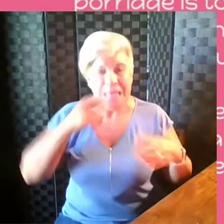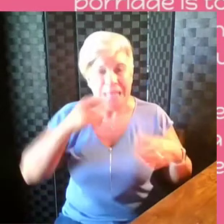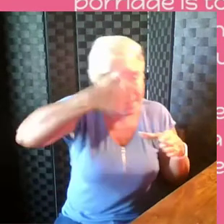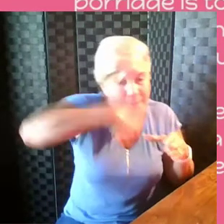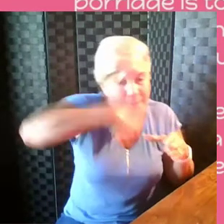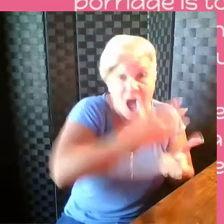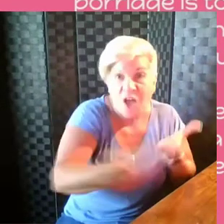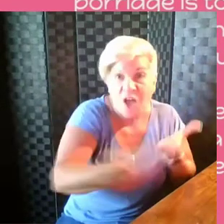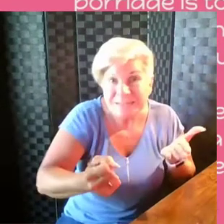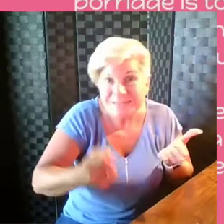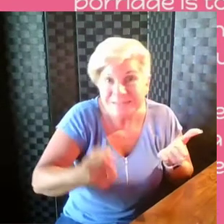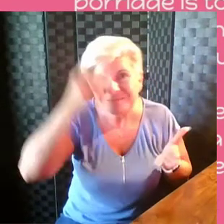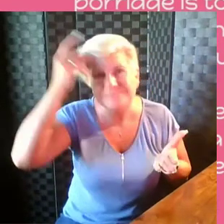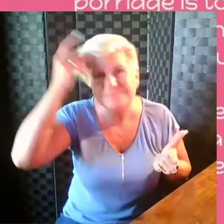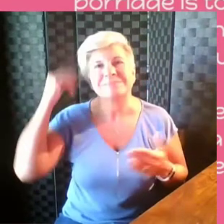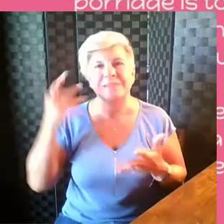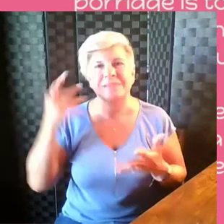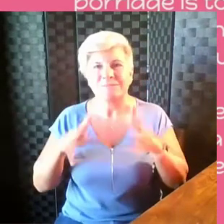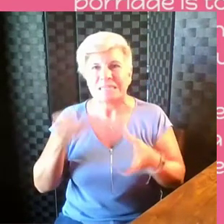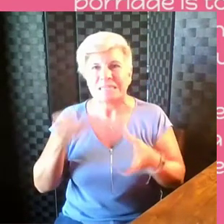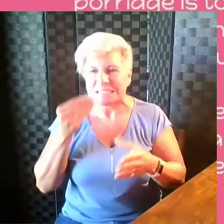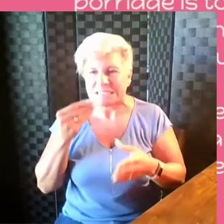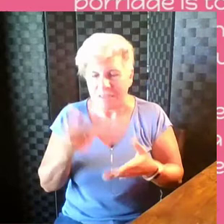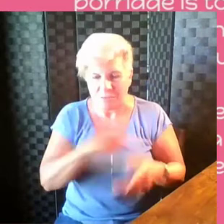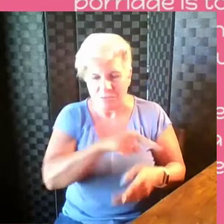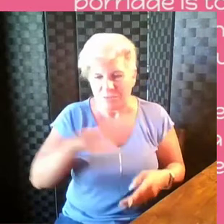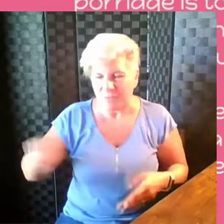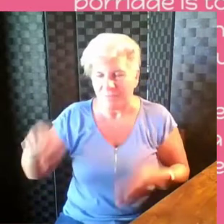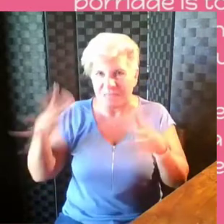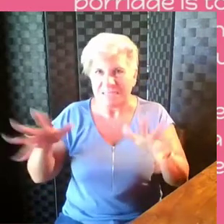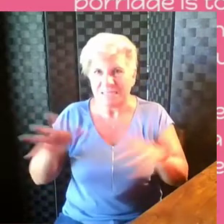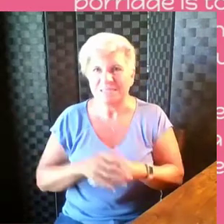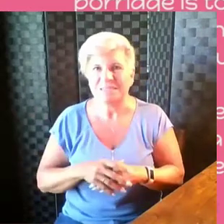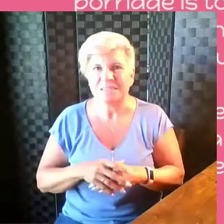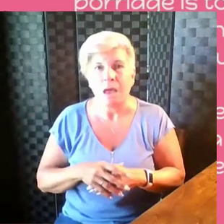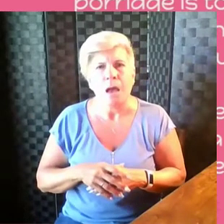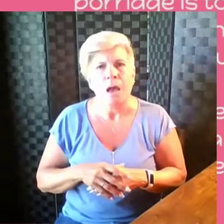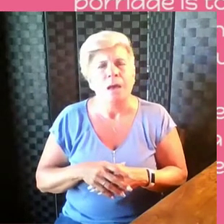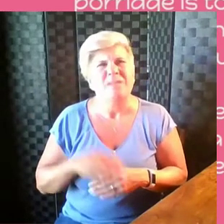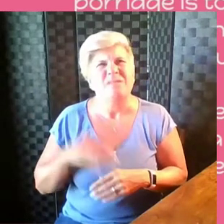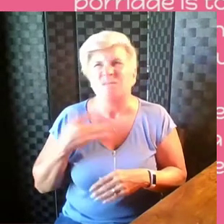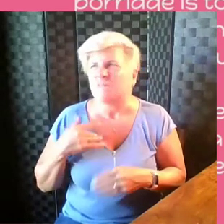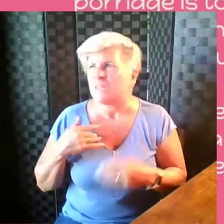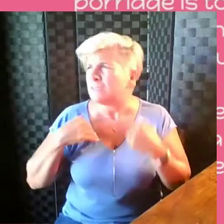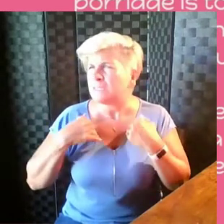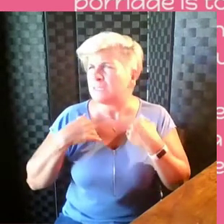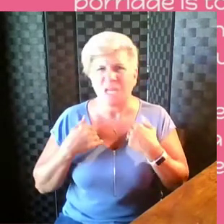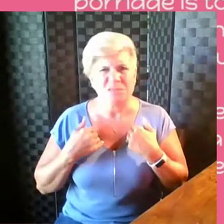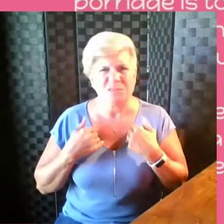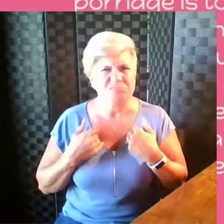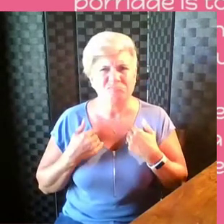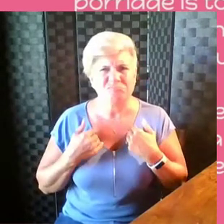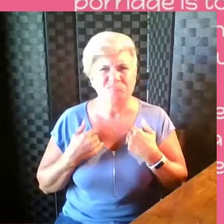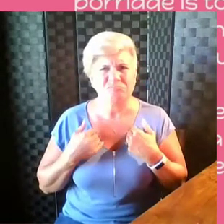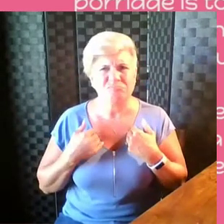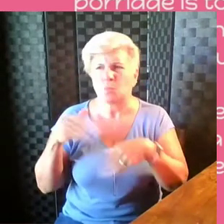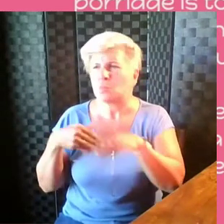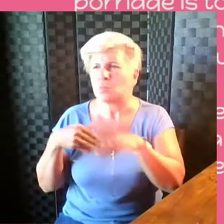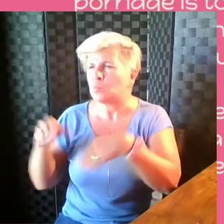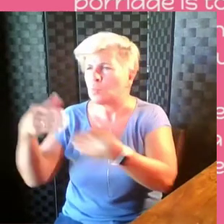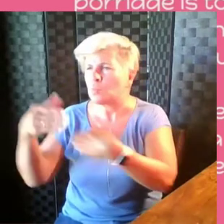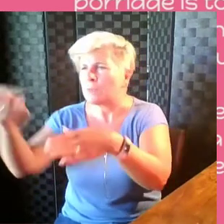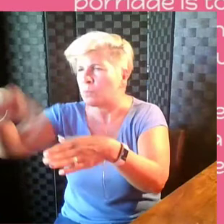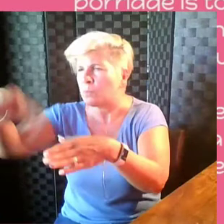eaten the 3 bears' porridge, she decided she was feeling a little tired. So she walked into the living room where she saw 3